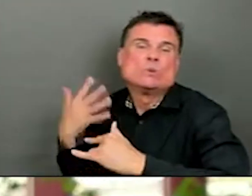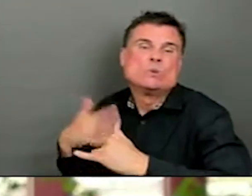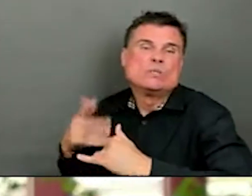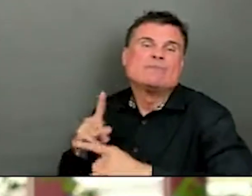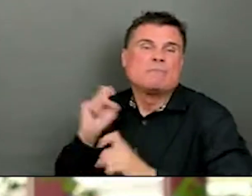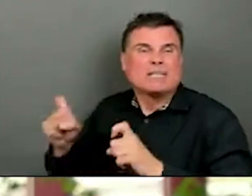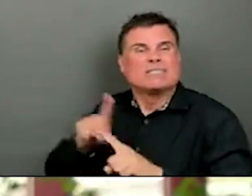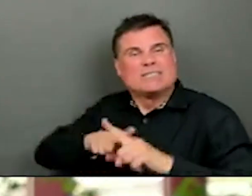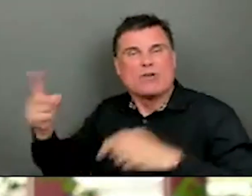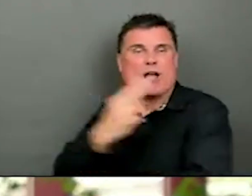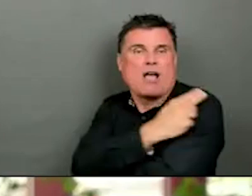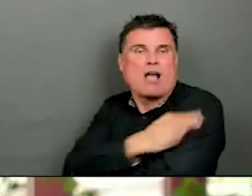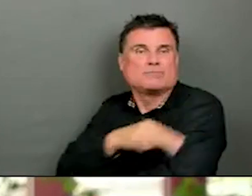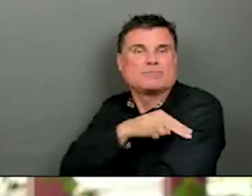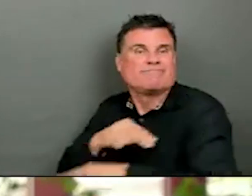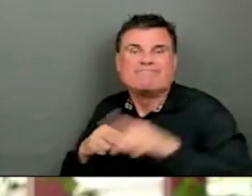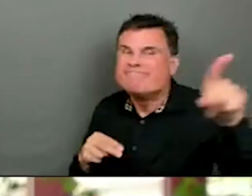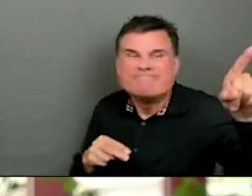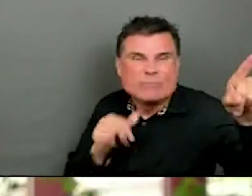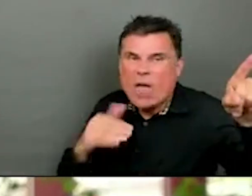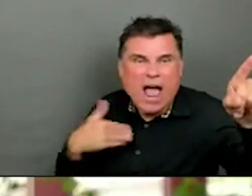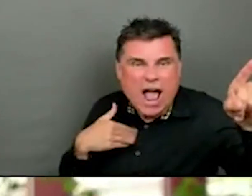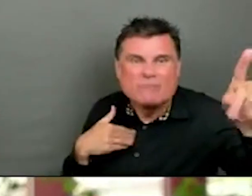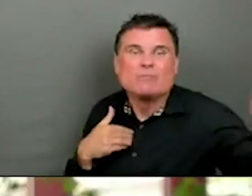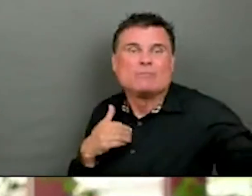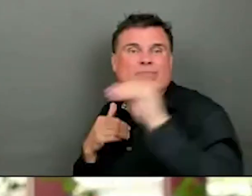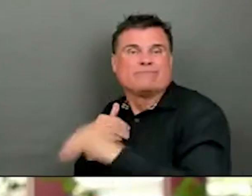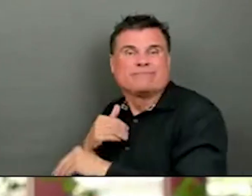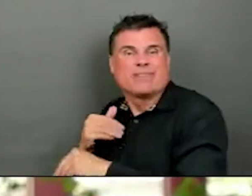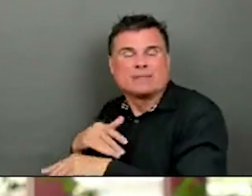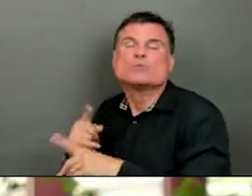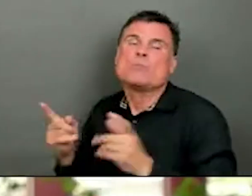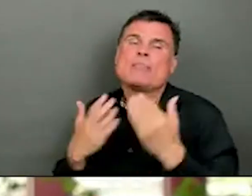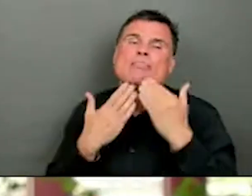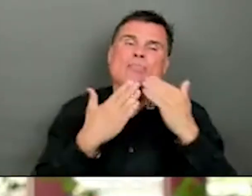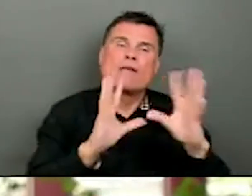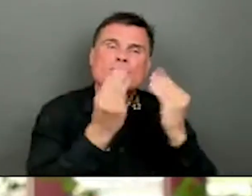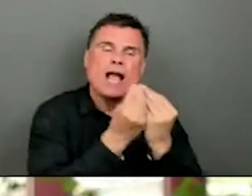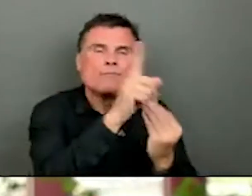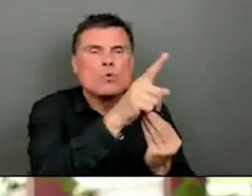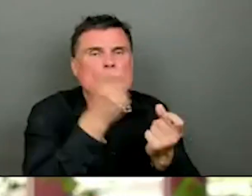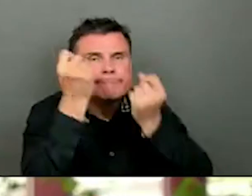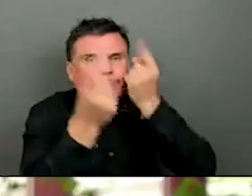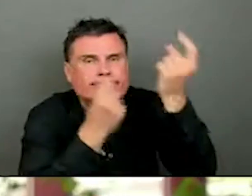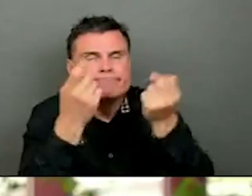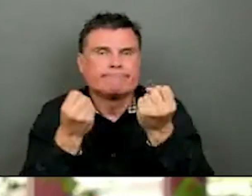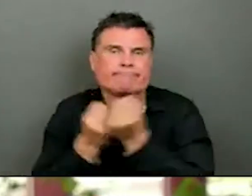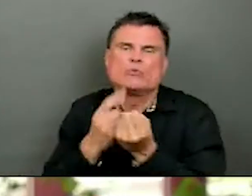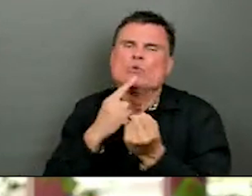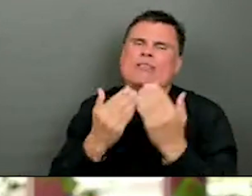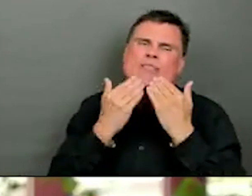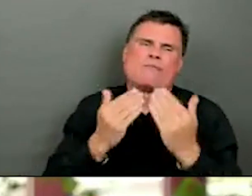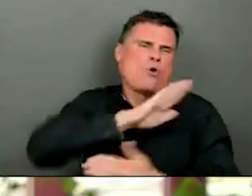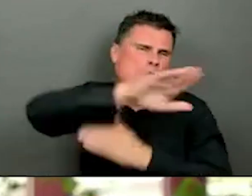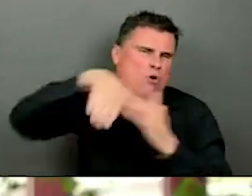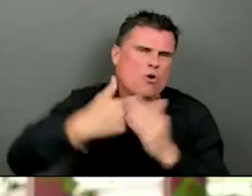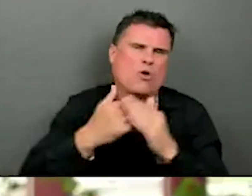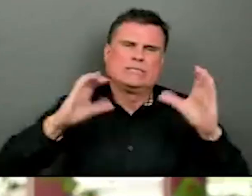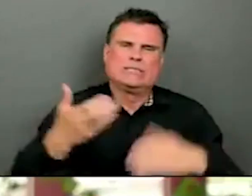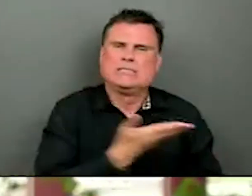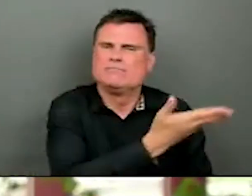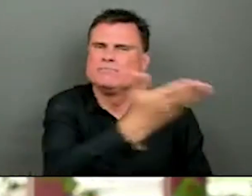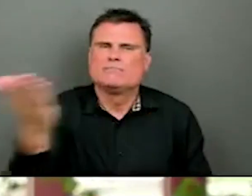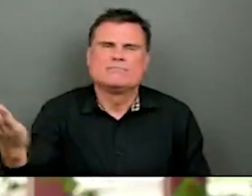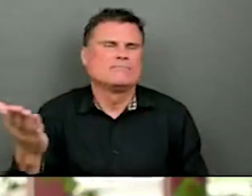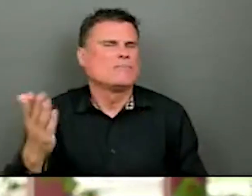just want to say my thanks and my gratitude to all of the teams that have been working so hard and the communities who've made it through